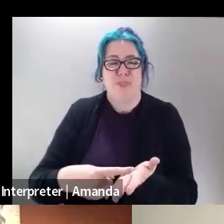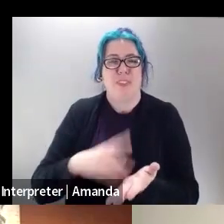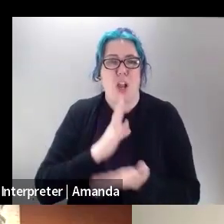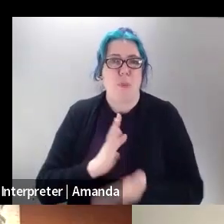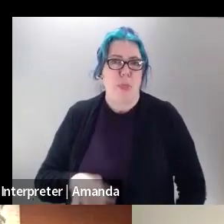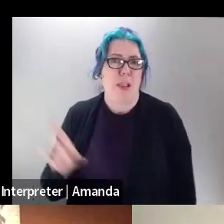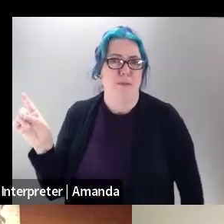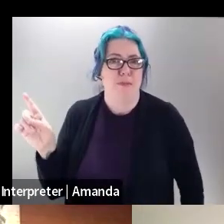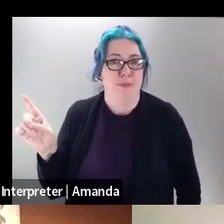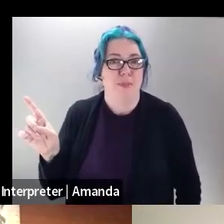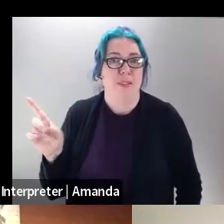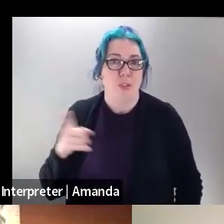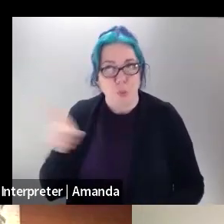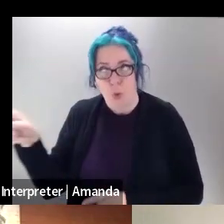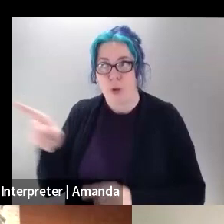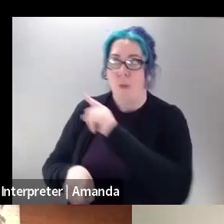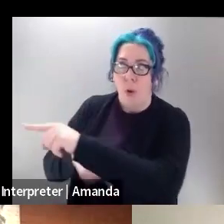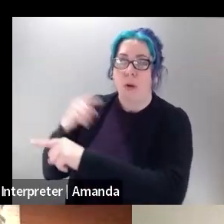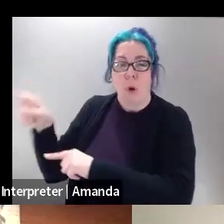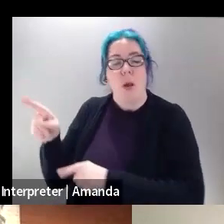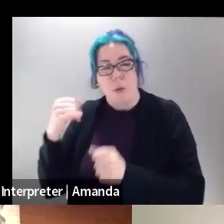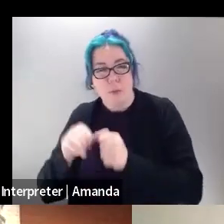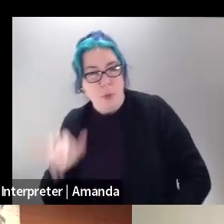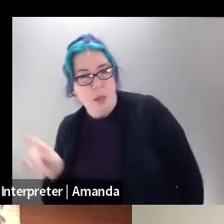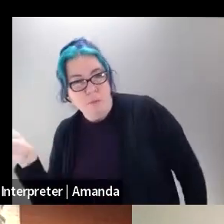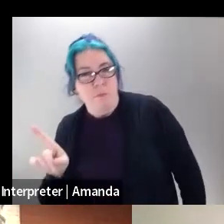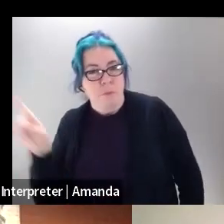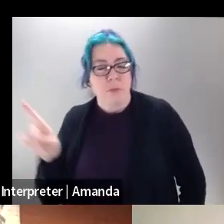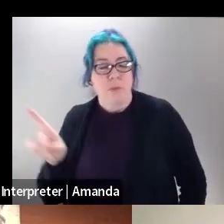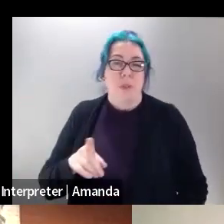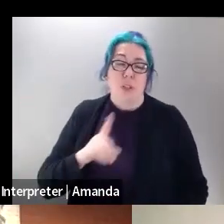biggest challenges, is to not let it just be a piece of paper no one looks at ever again.